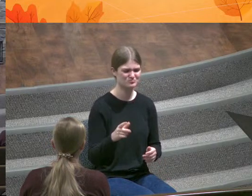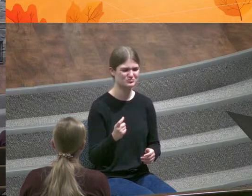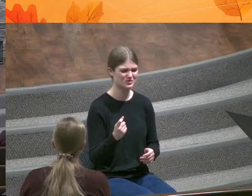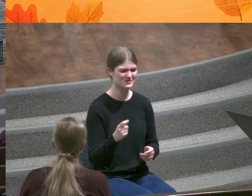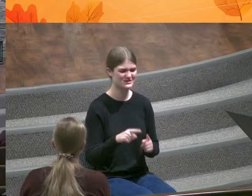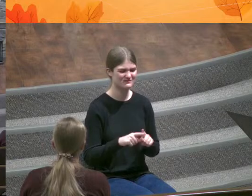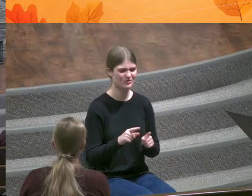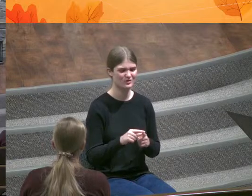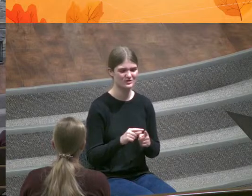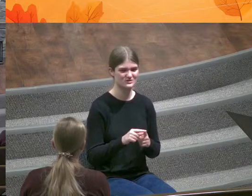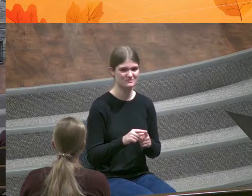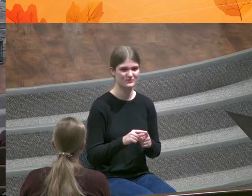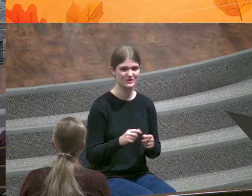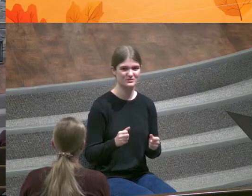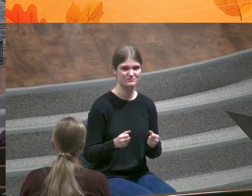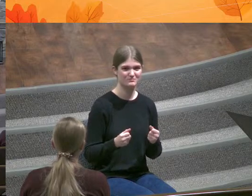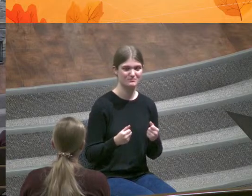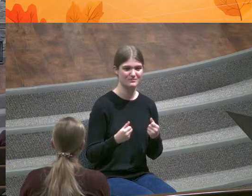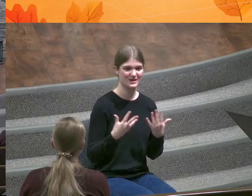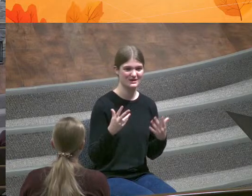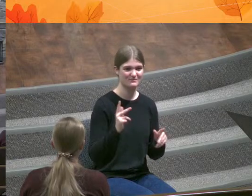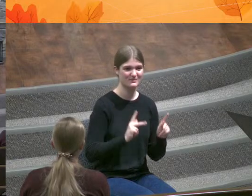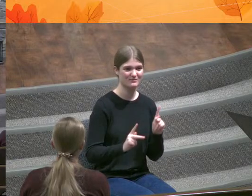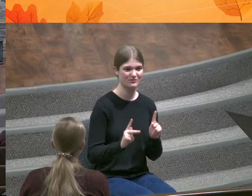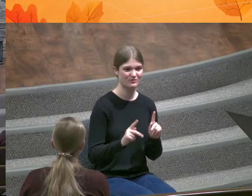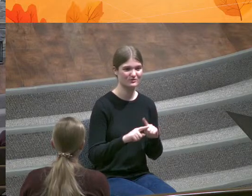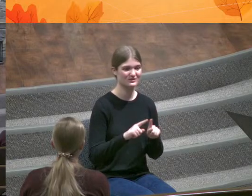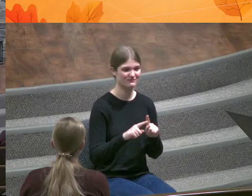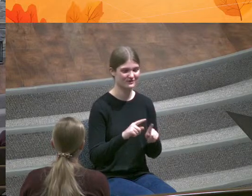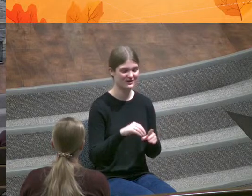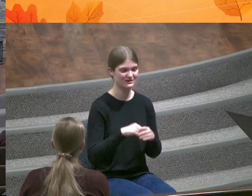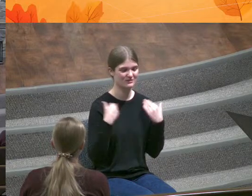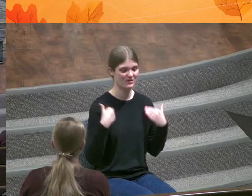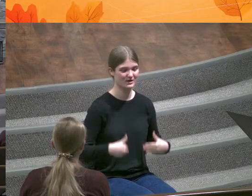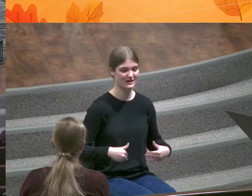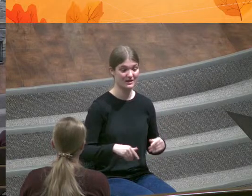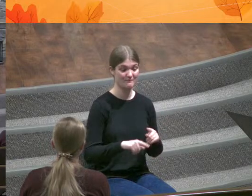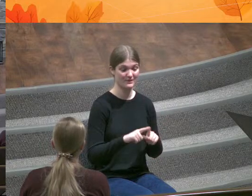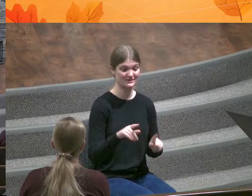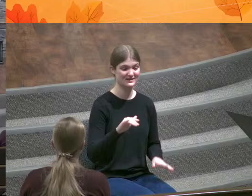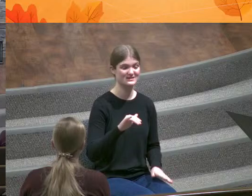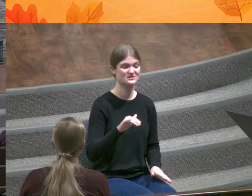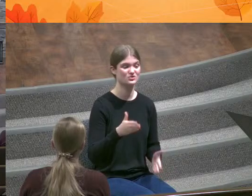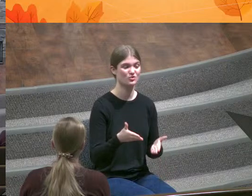body. But God ordered it that way. It's exactly what we need, by the way.